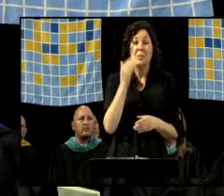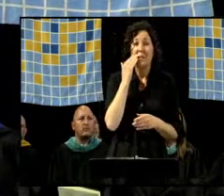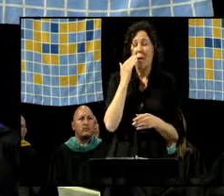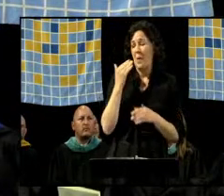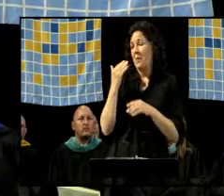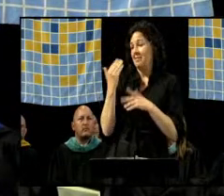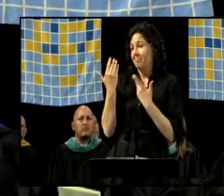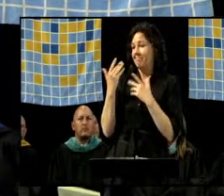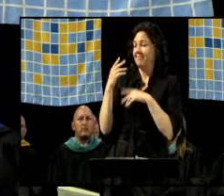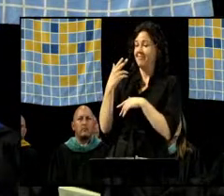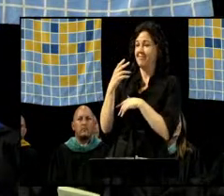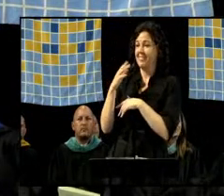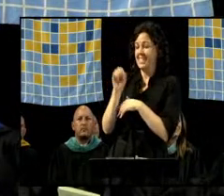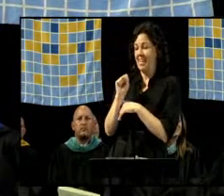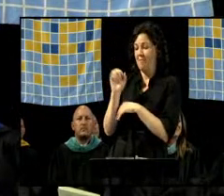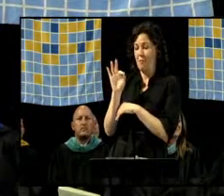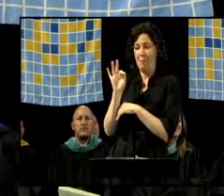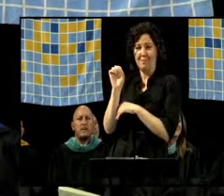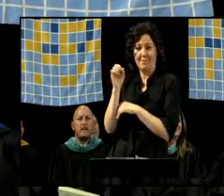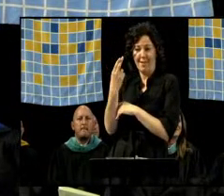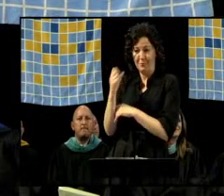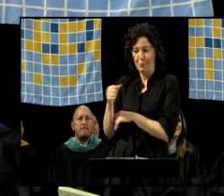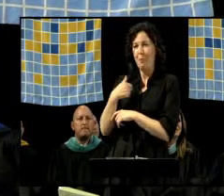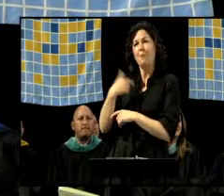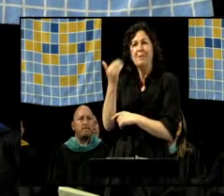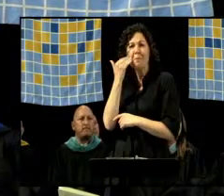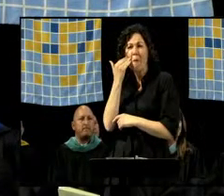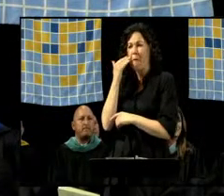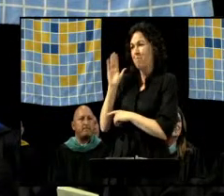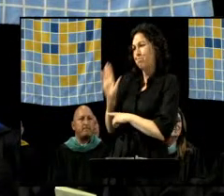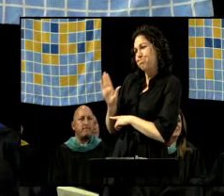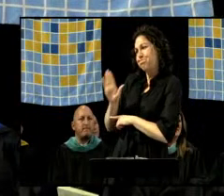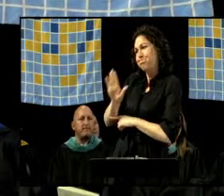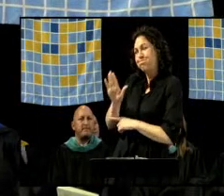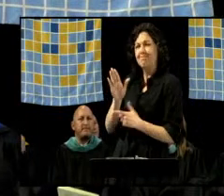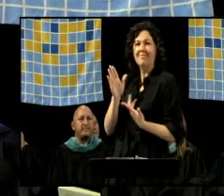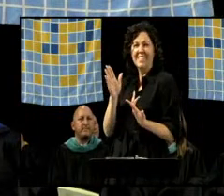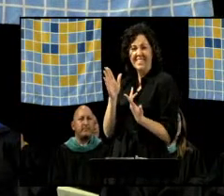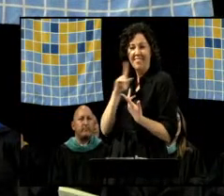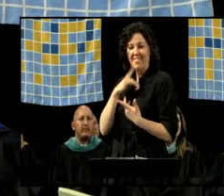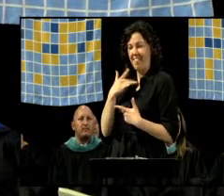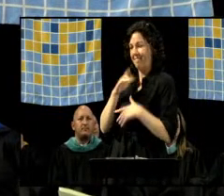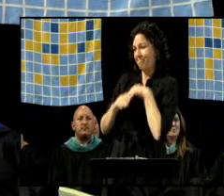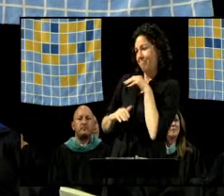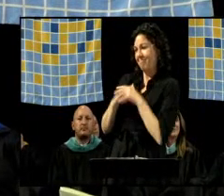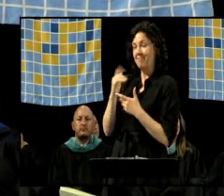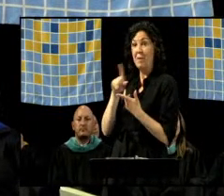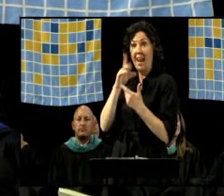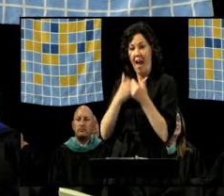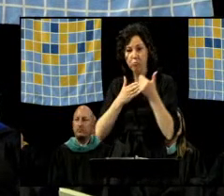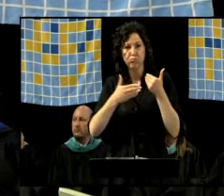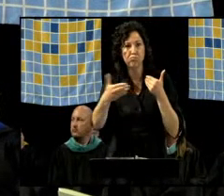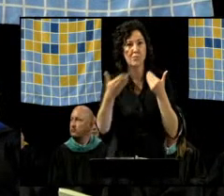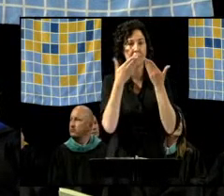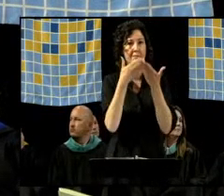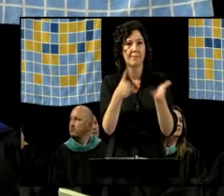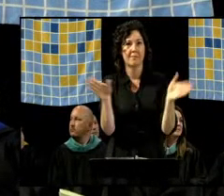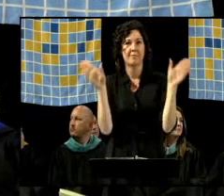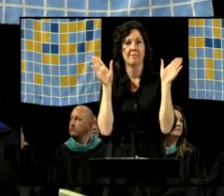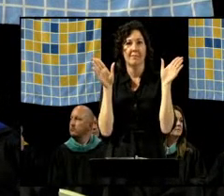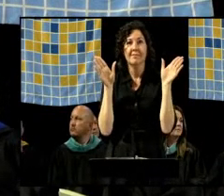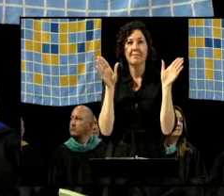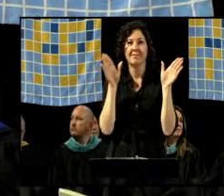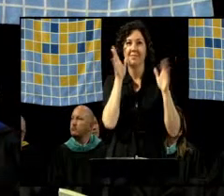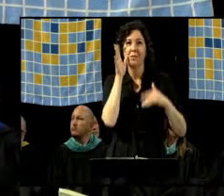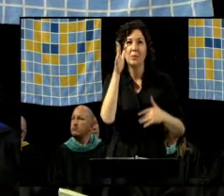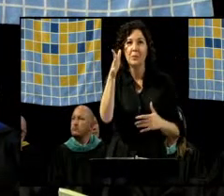knowing the halls, teachers, and students of South Florence High School, we look forward to the future. We acknowledge many of you have